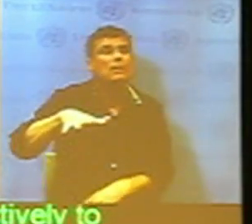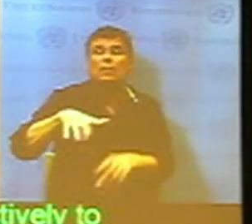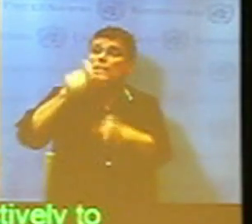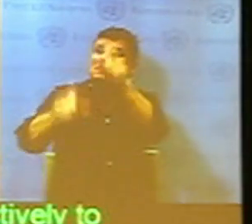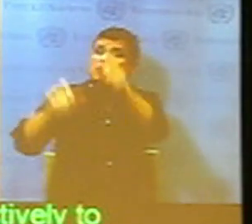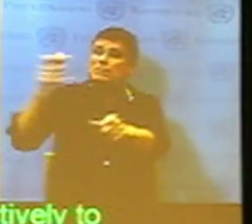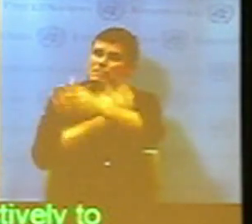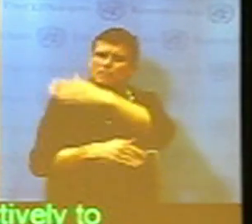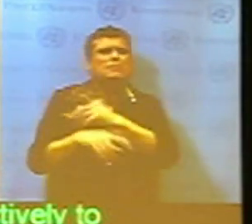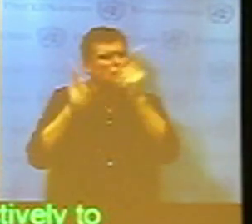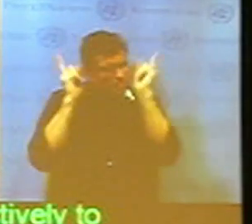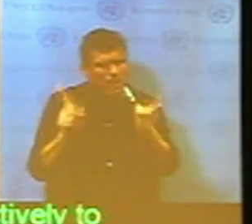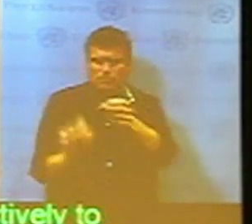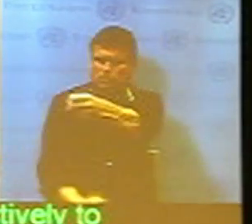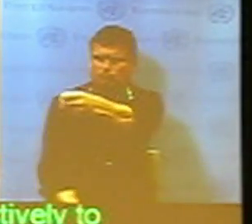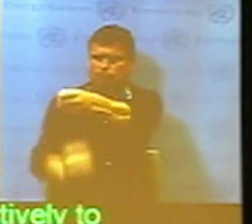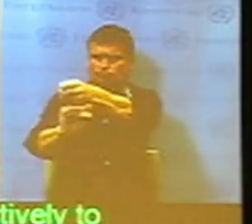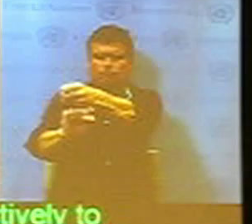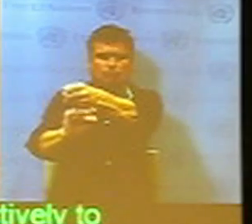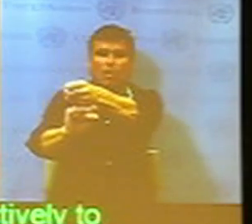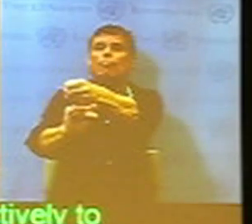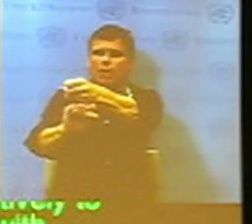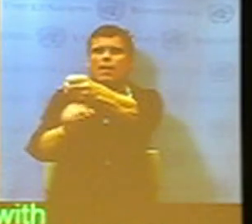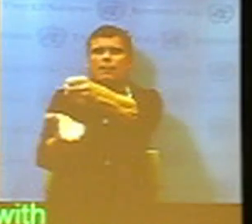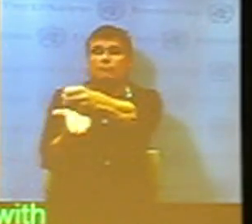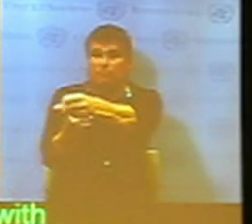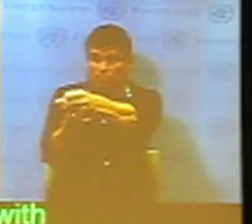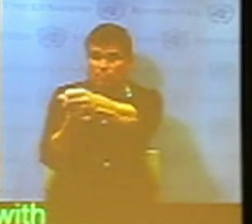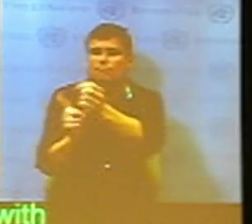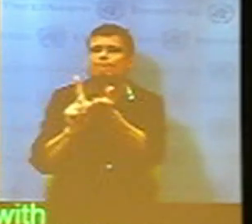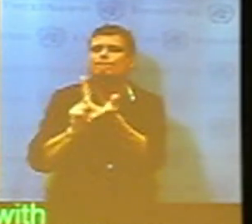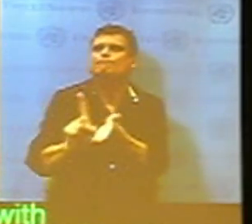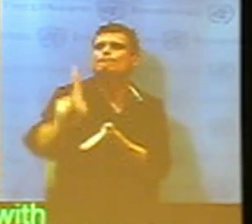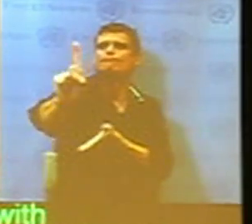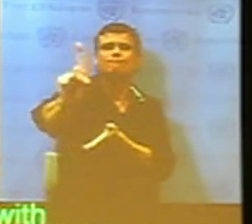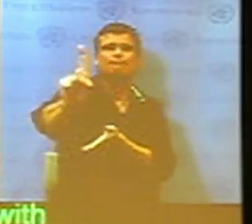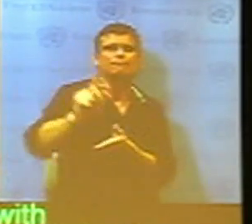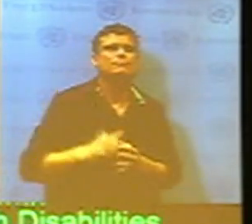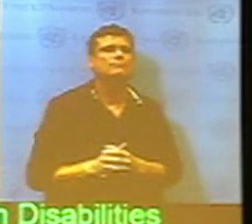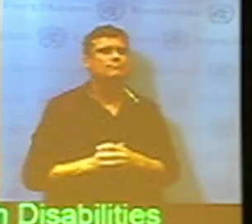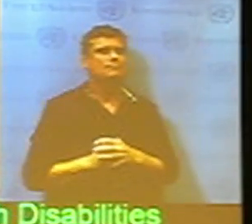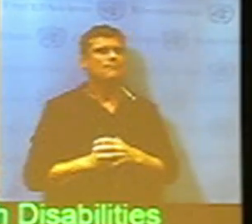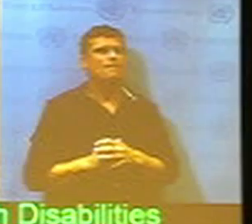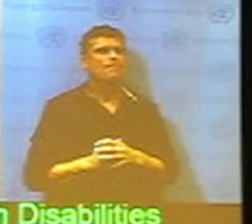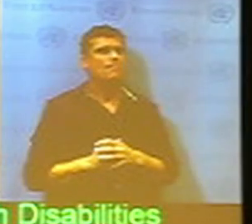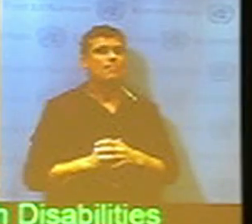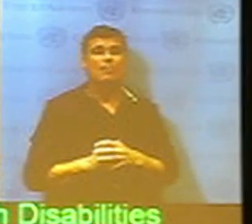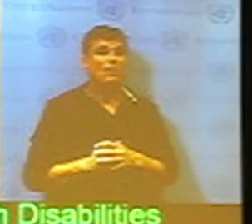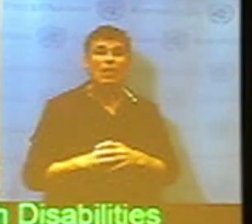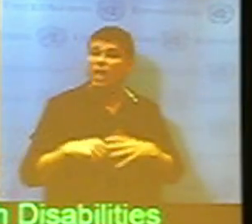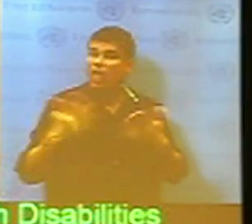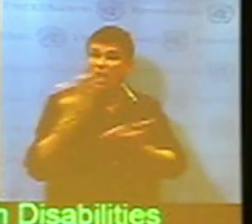disabilities are an essential component of each of these processes going forward. Thank you.